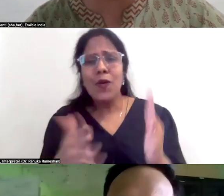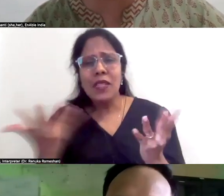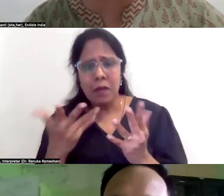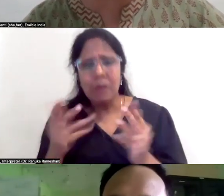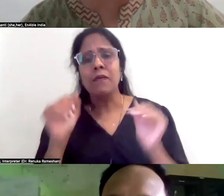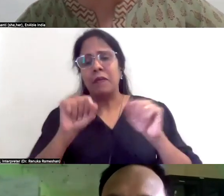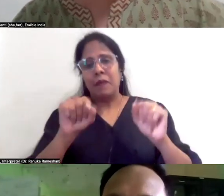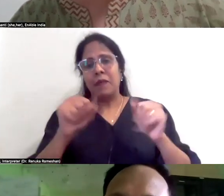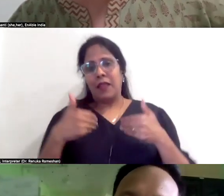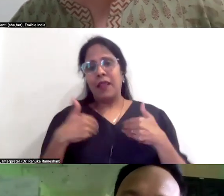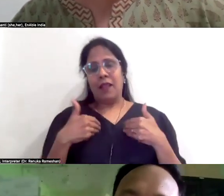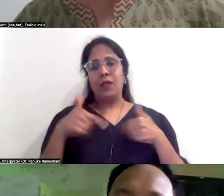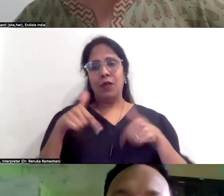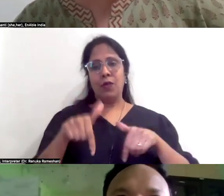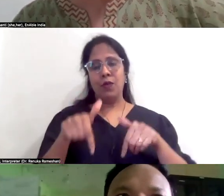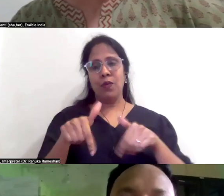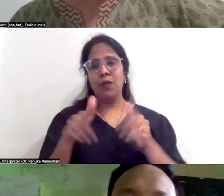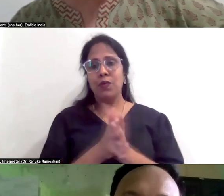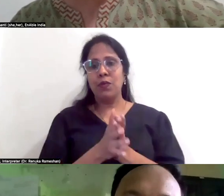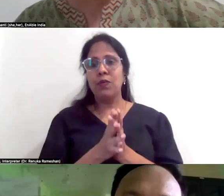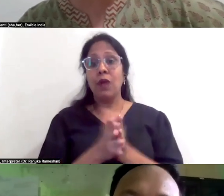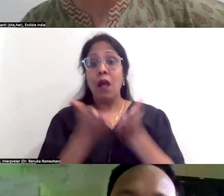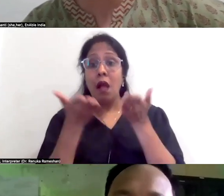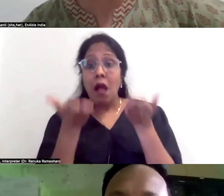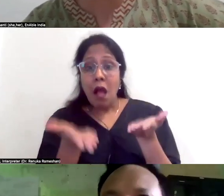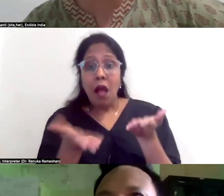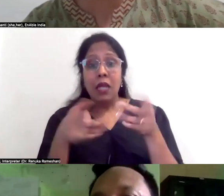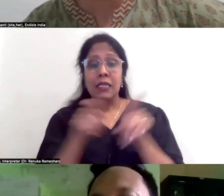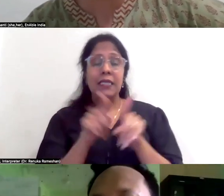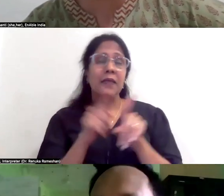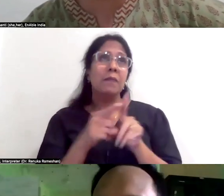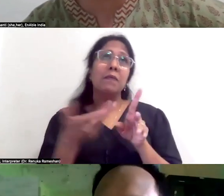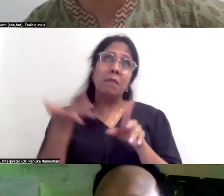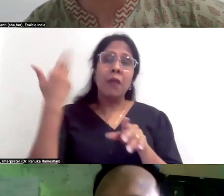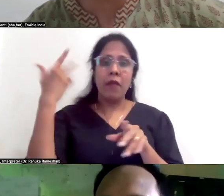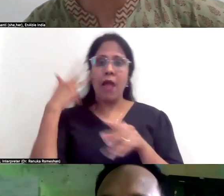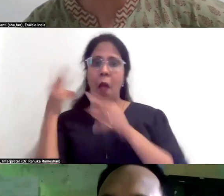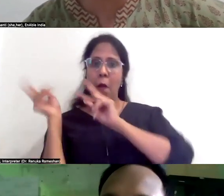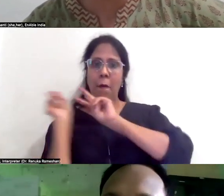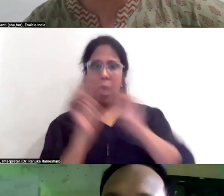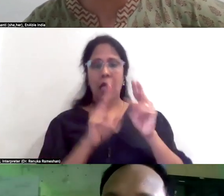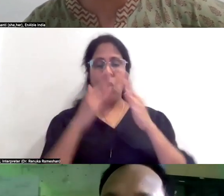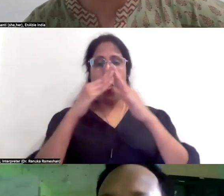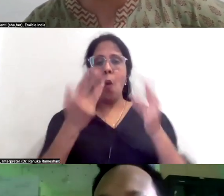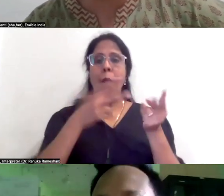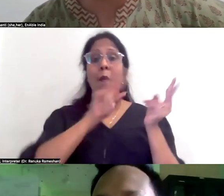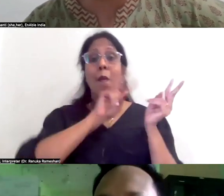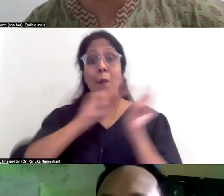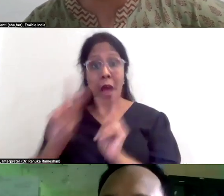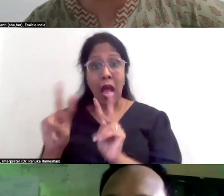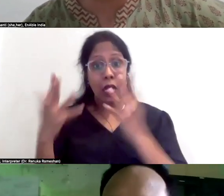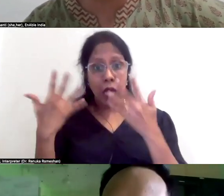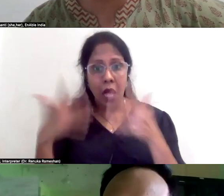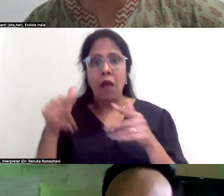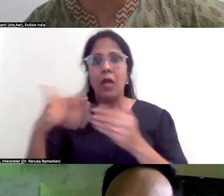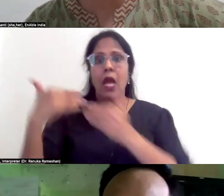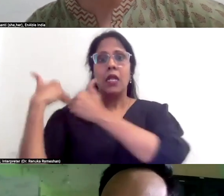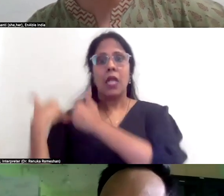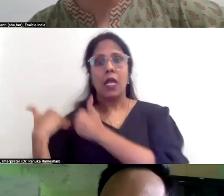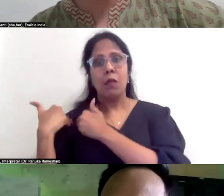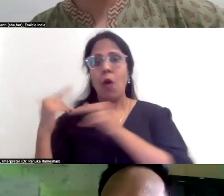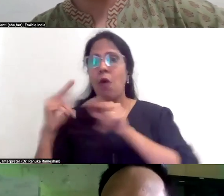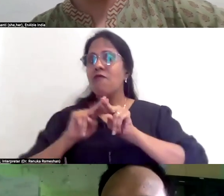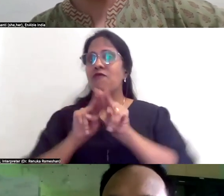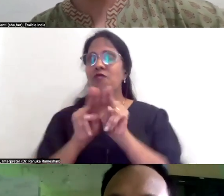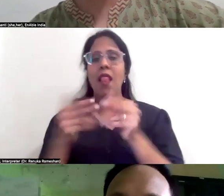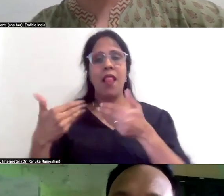So actually here, now that when I returned home, actually now the total responsibility came to